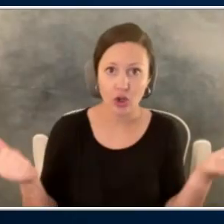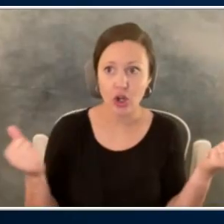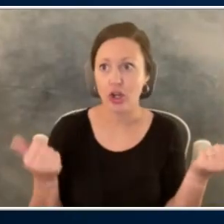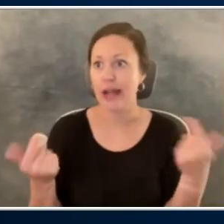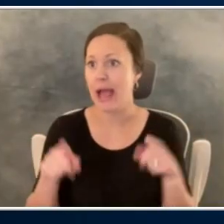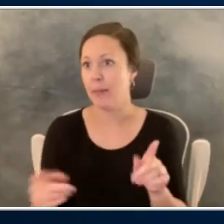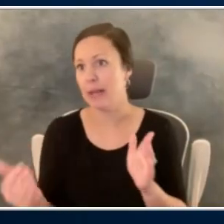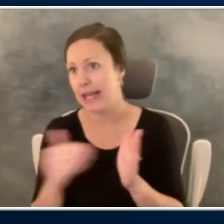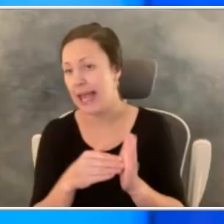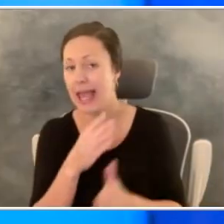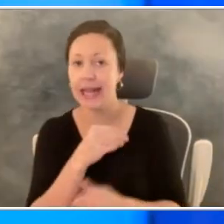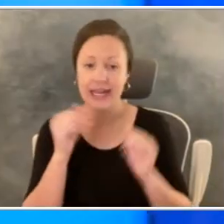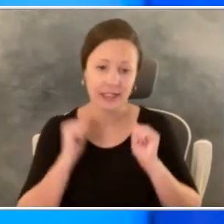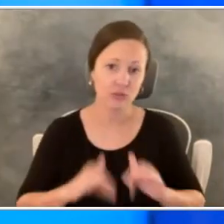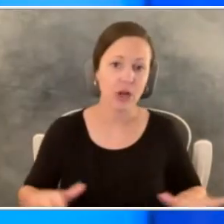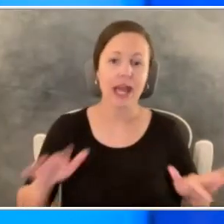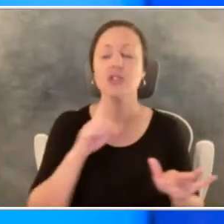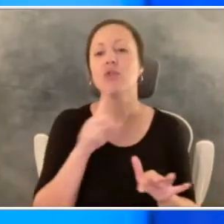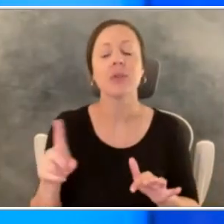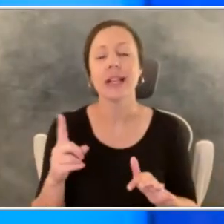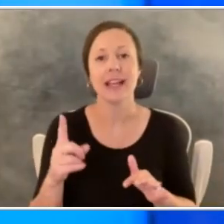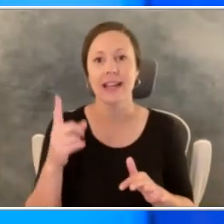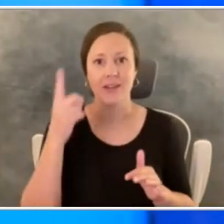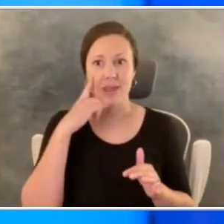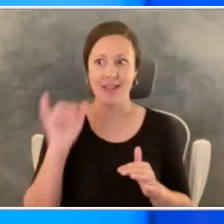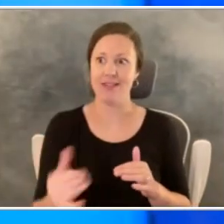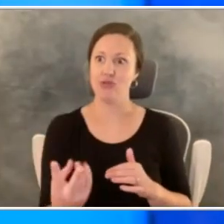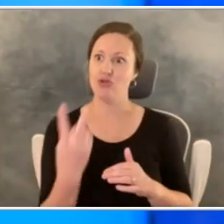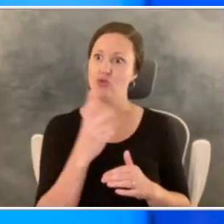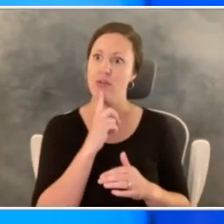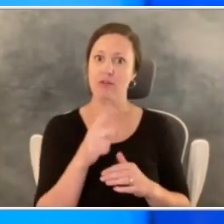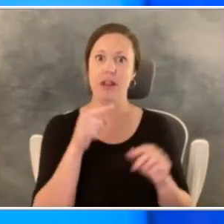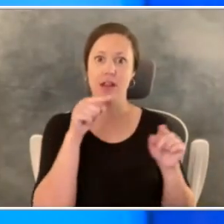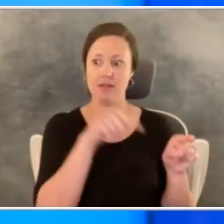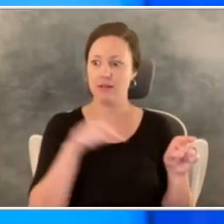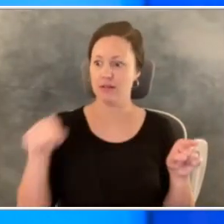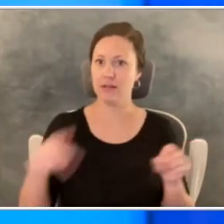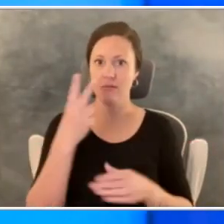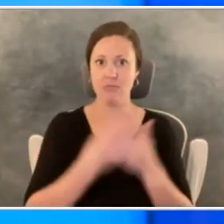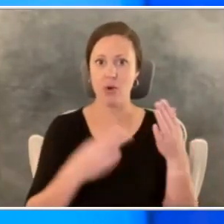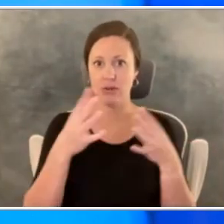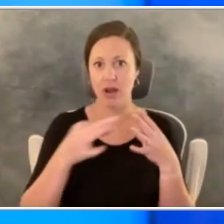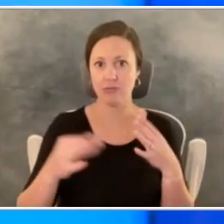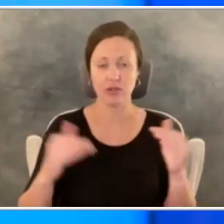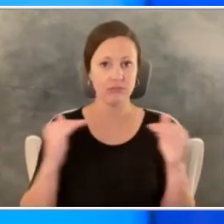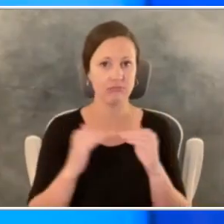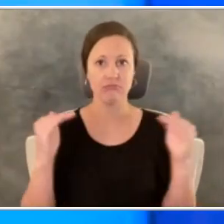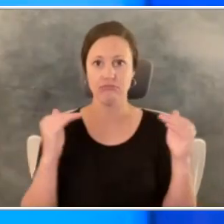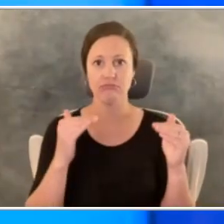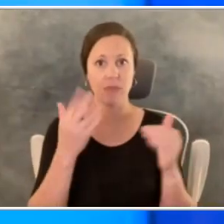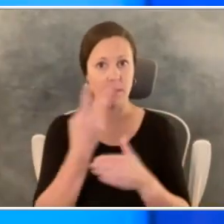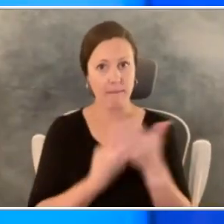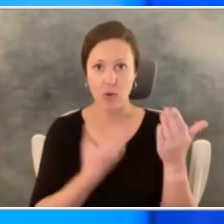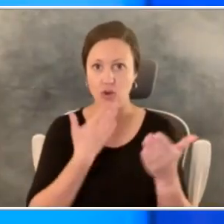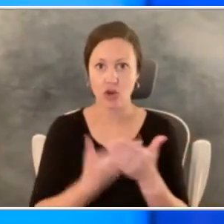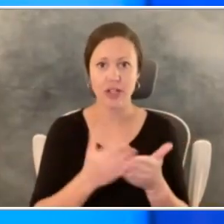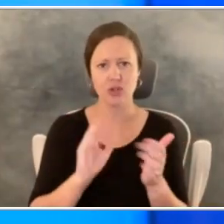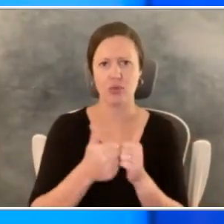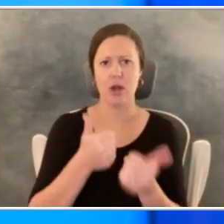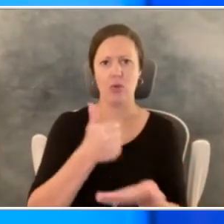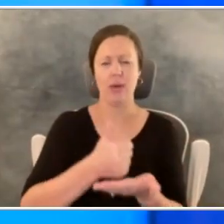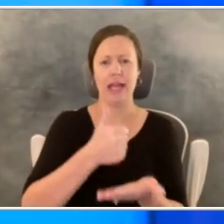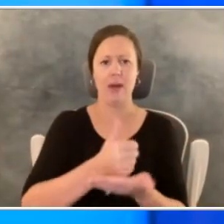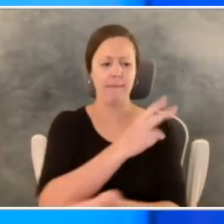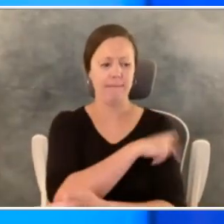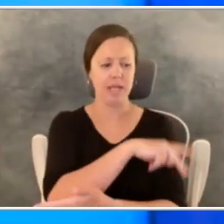we think of these as two major curative options are equally good. So how do we help patients make a decision? I think Jack did a great job in